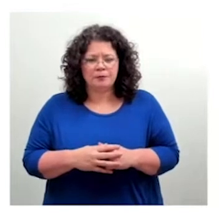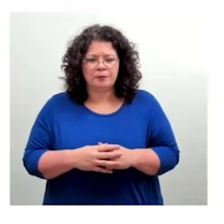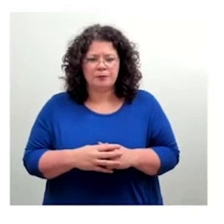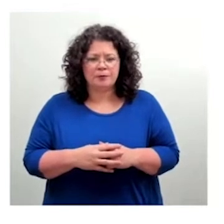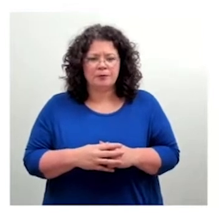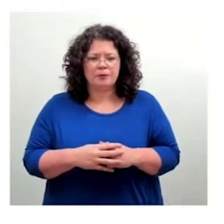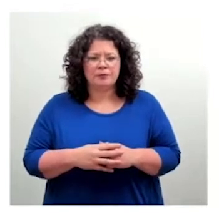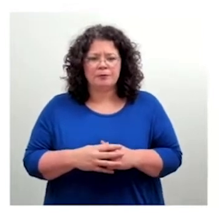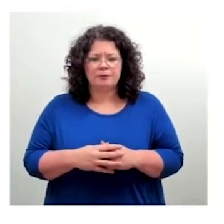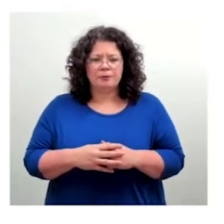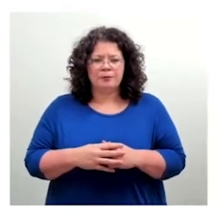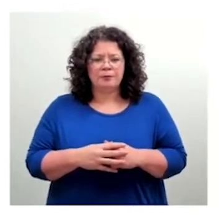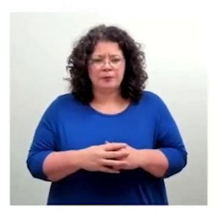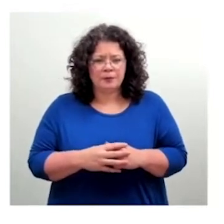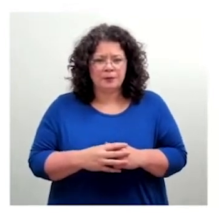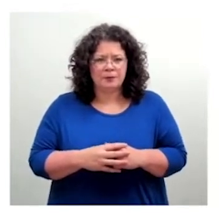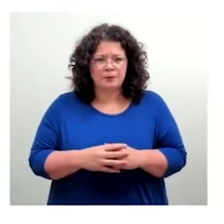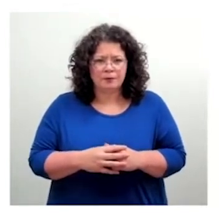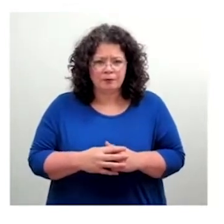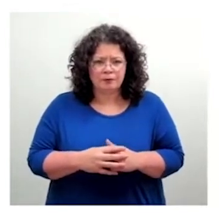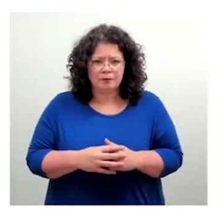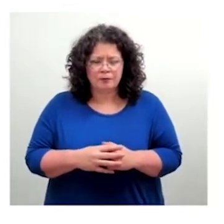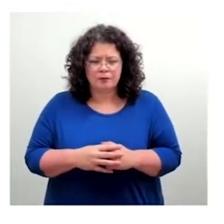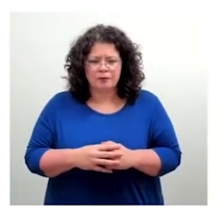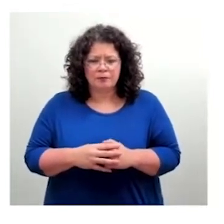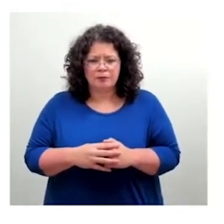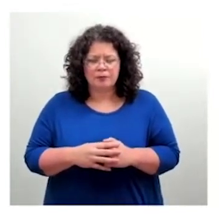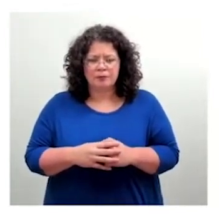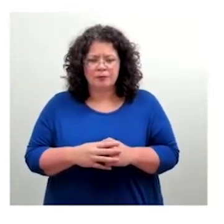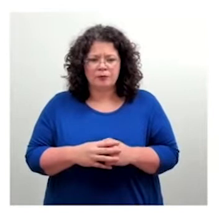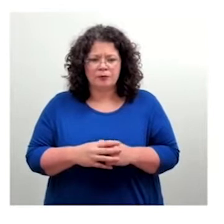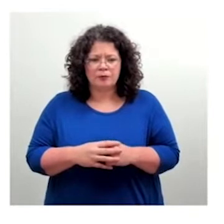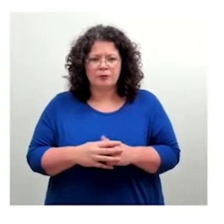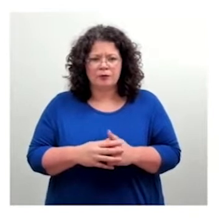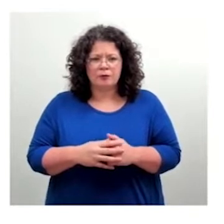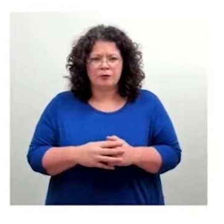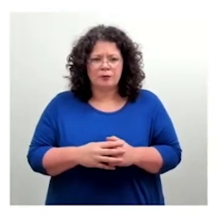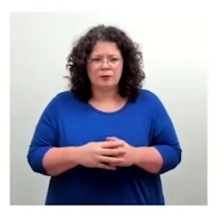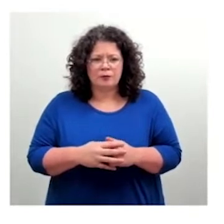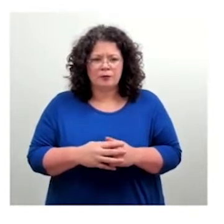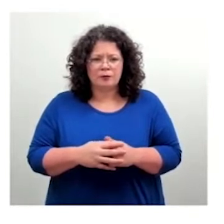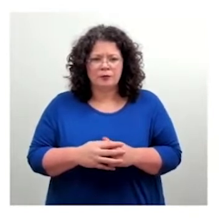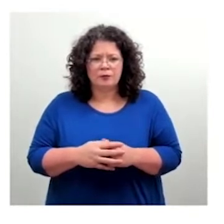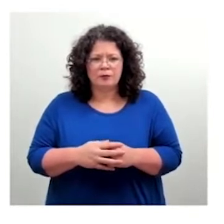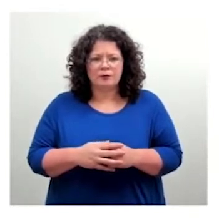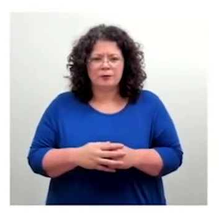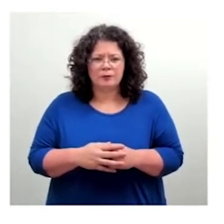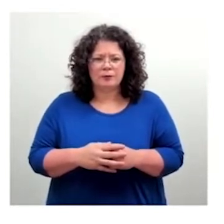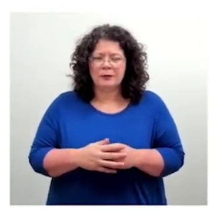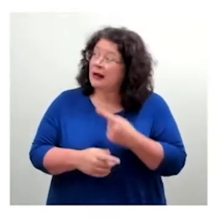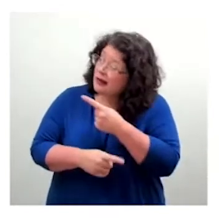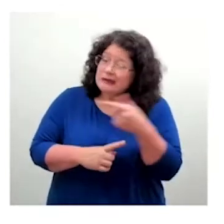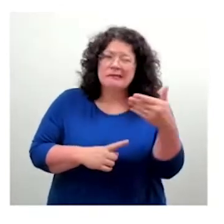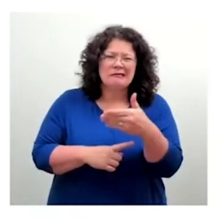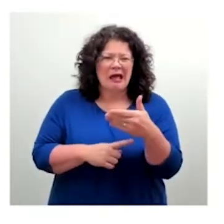this is a pretty sort of dense slide, but it talks about how accessibility is a responsibility, and this is